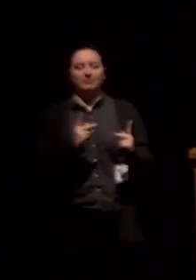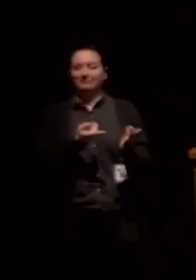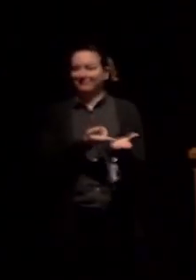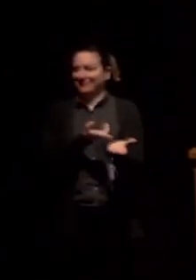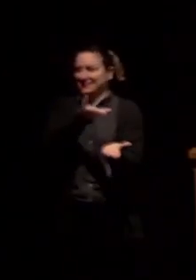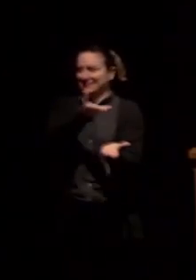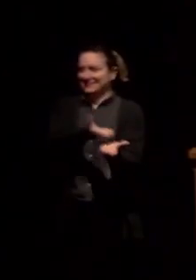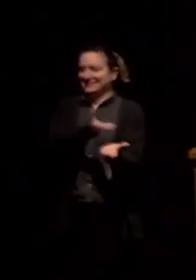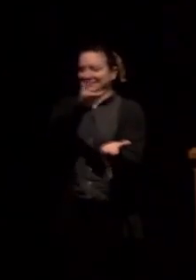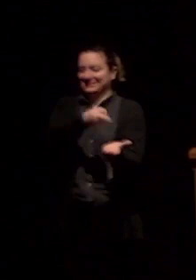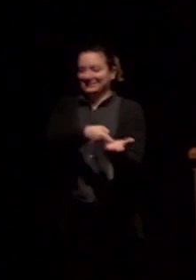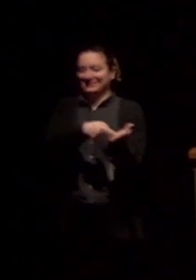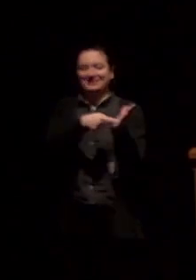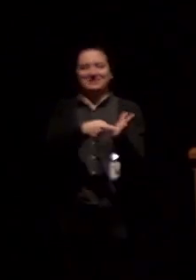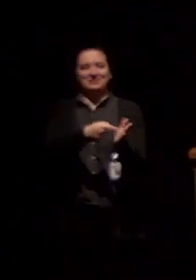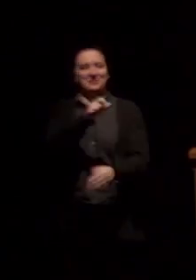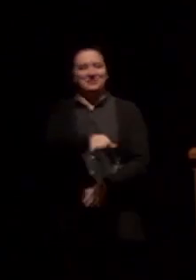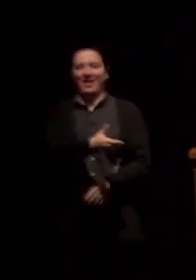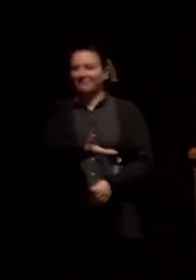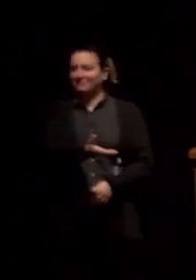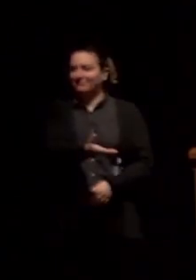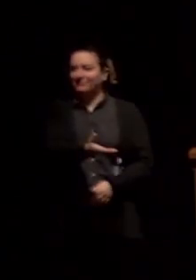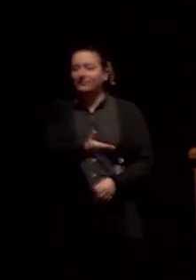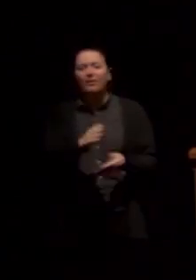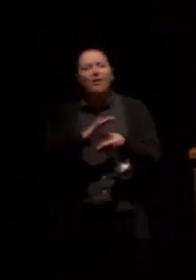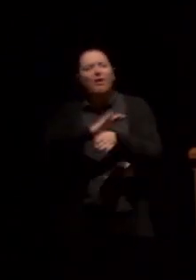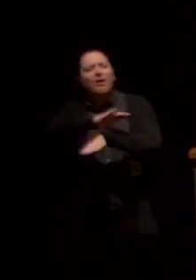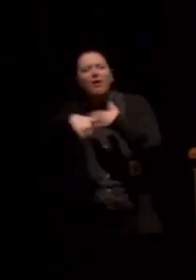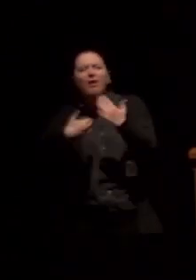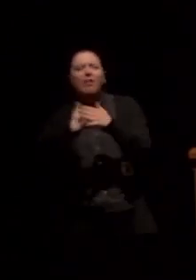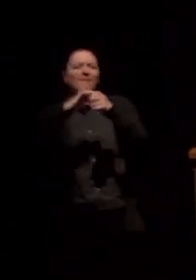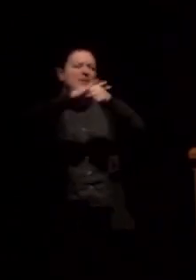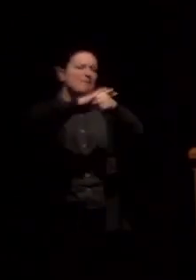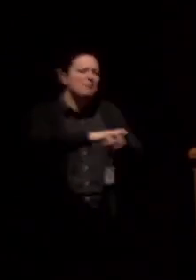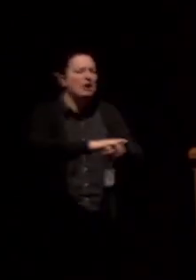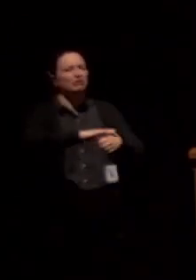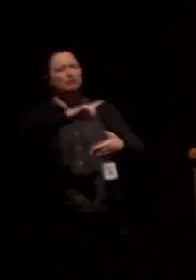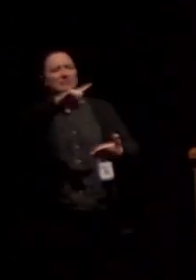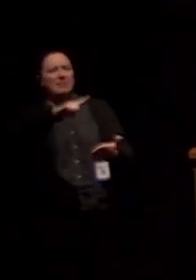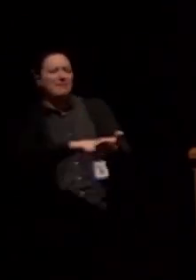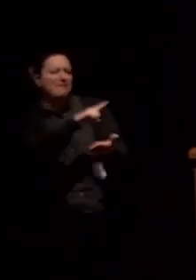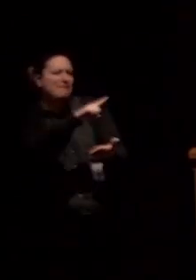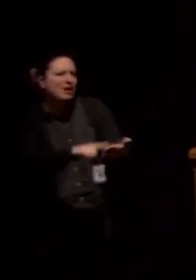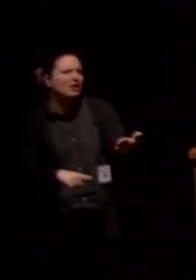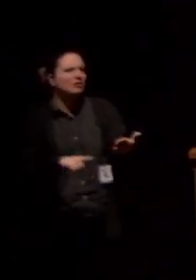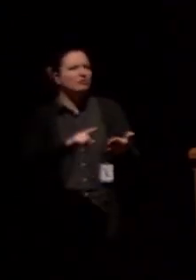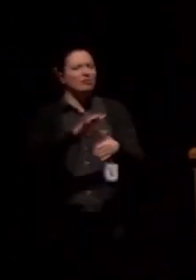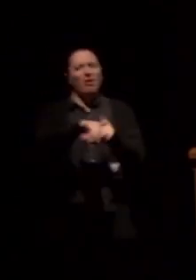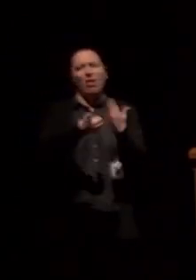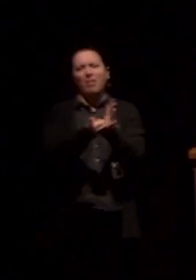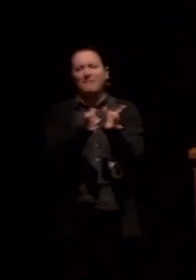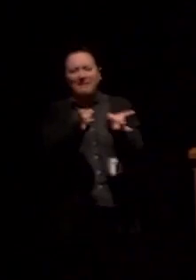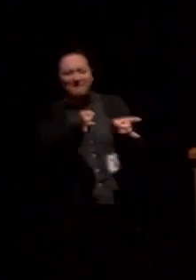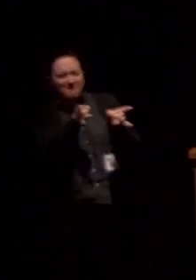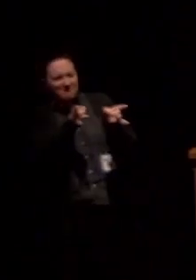With all of the pressures and the bigotry and the violence projected onto